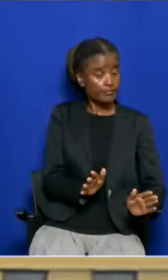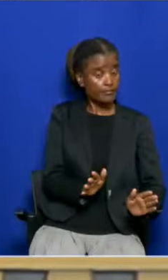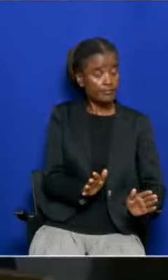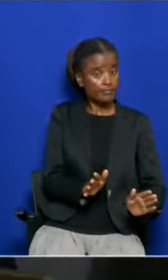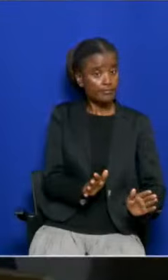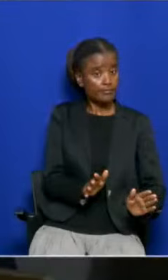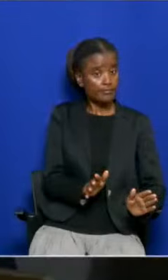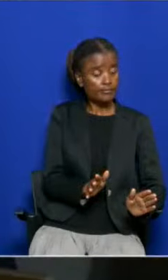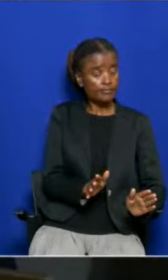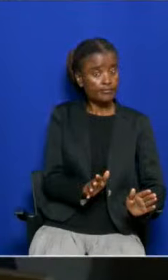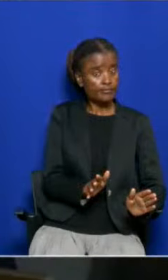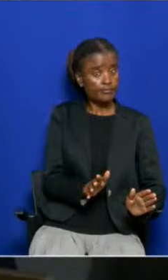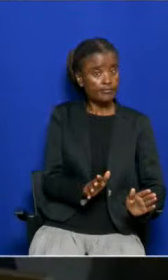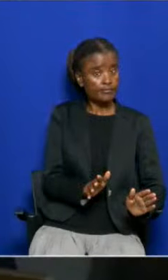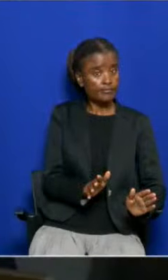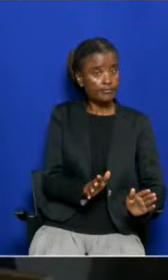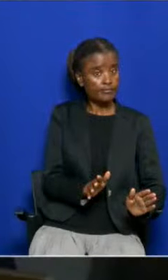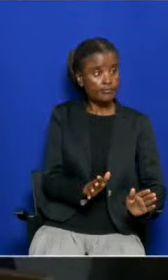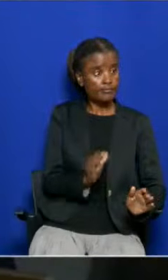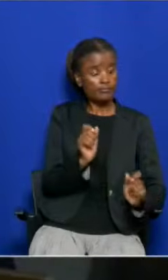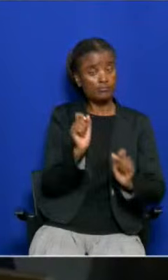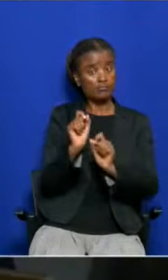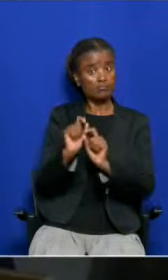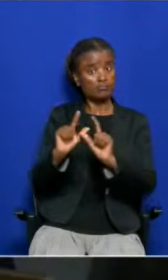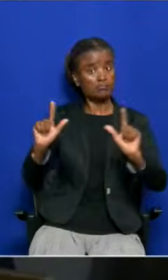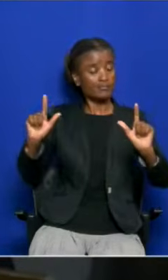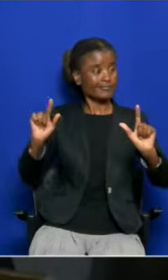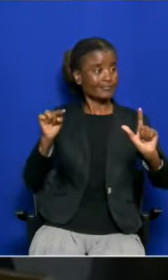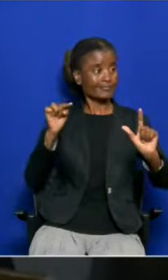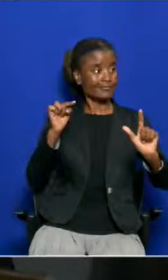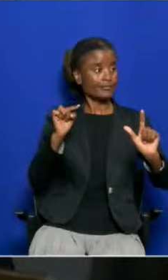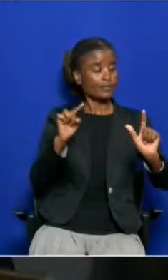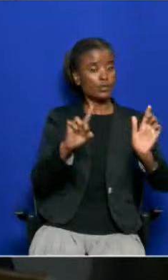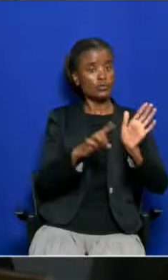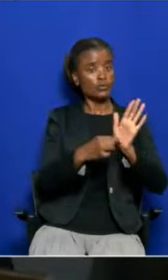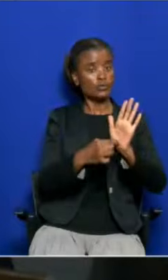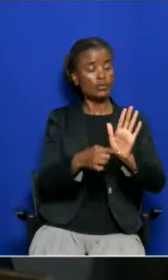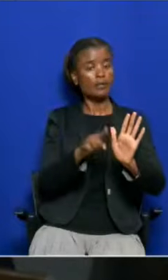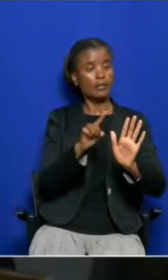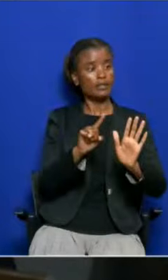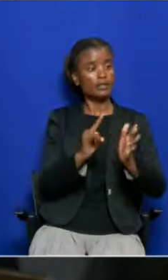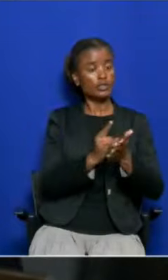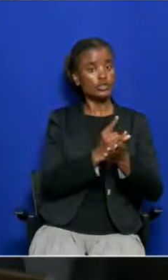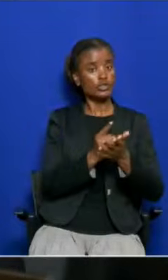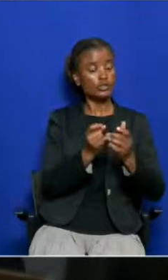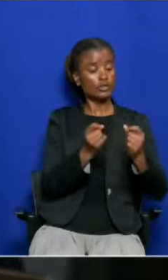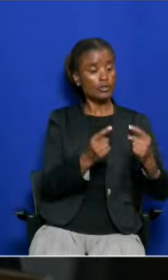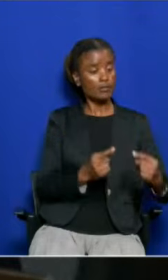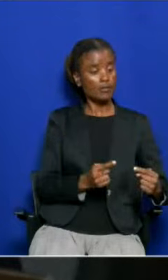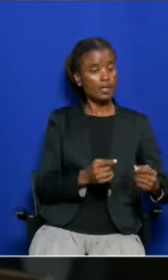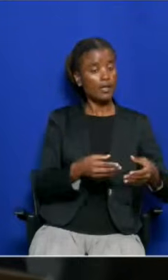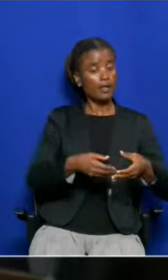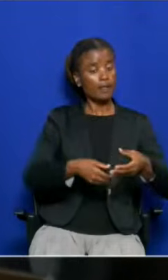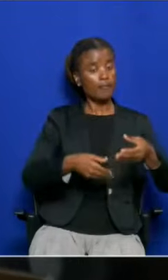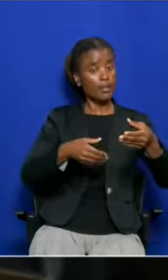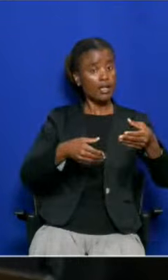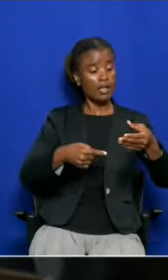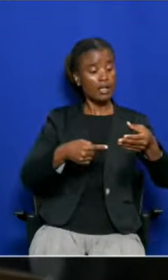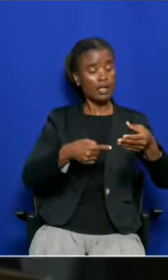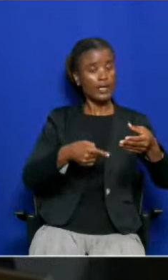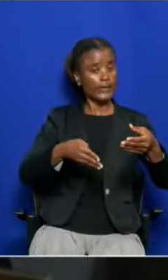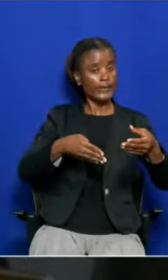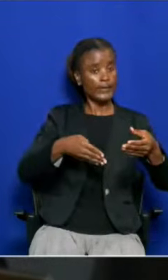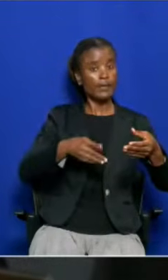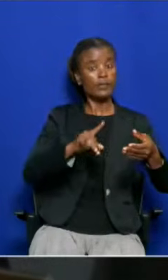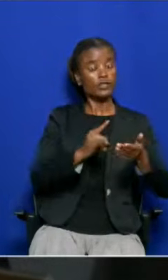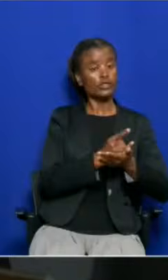It's not being streamed, and that particular chat is not in the bundle. I mean, the chat is in the bundle, the screenshot